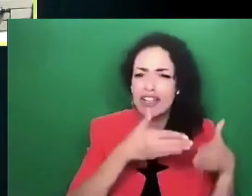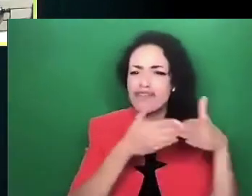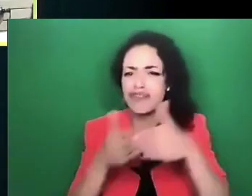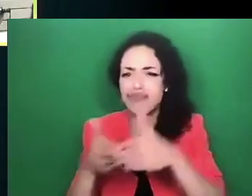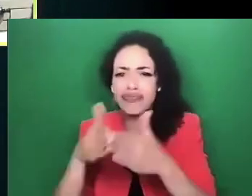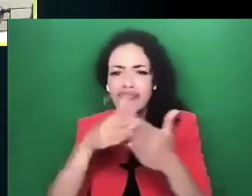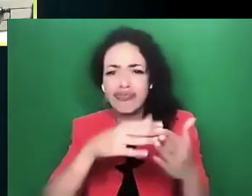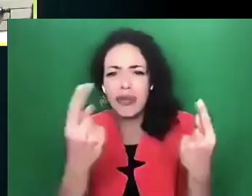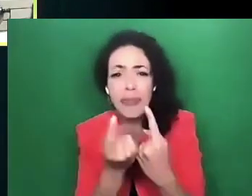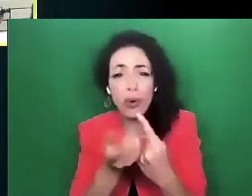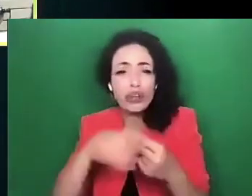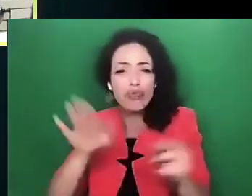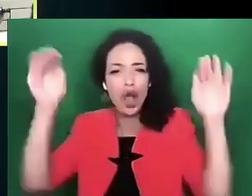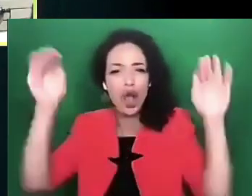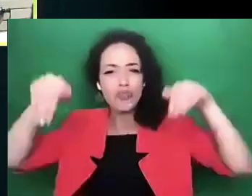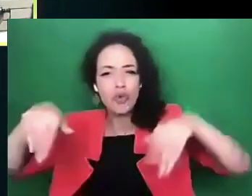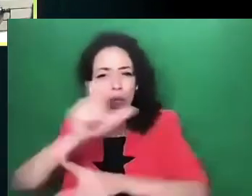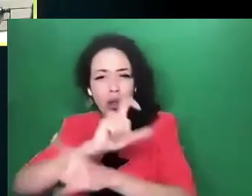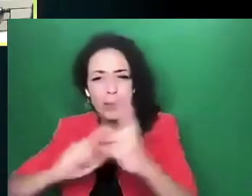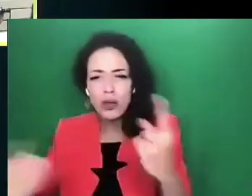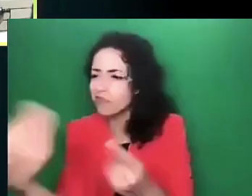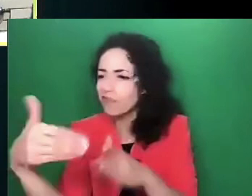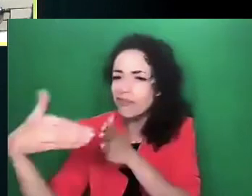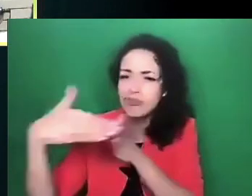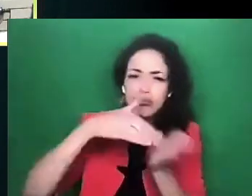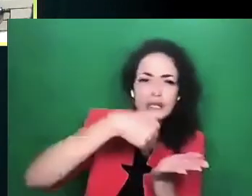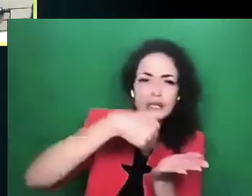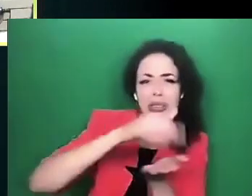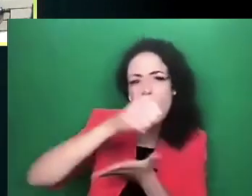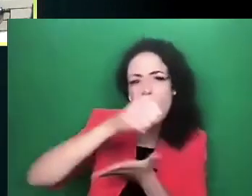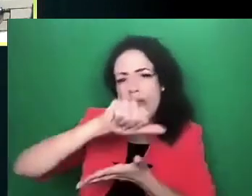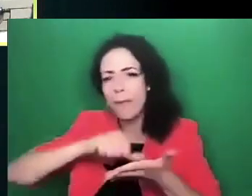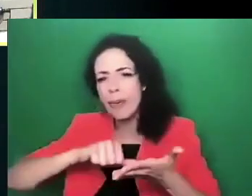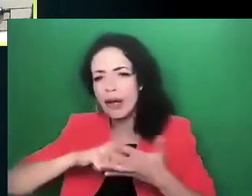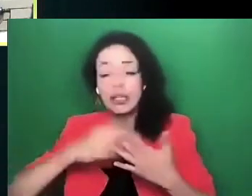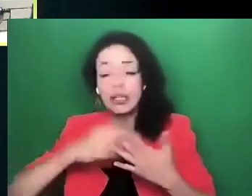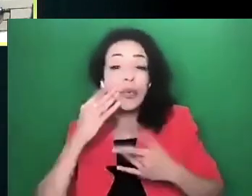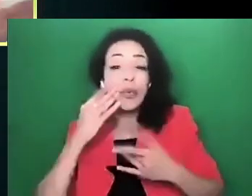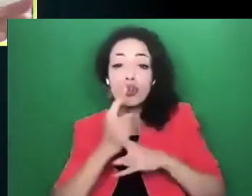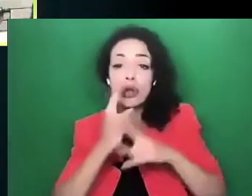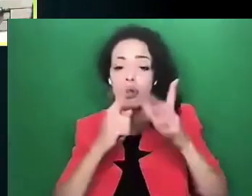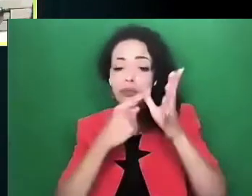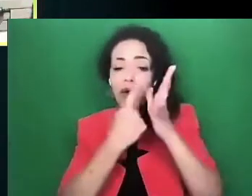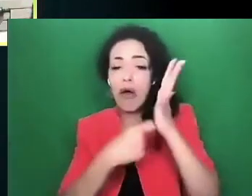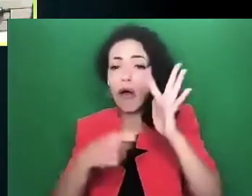we speak about art, we're also speaking about, it's a very subjective